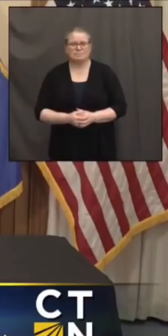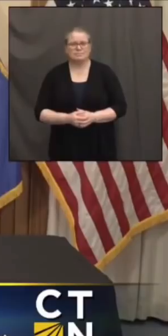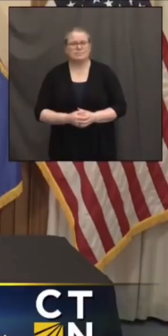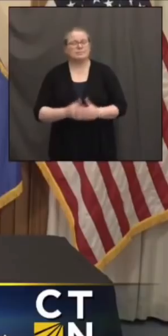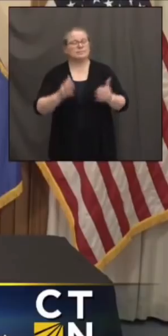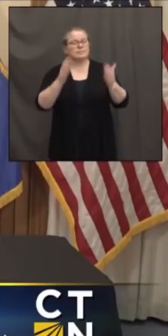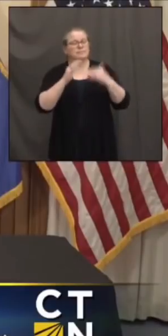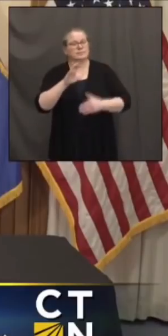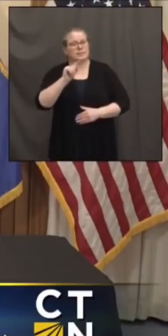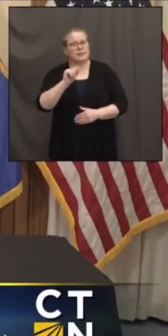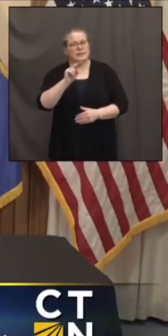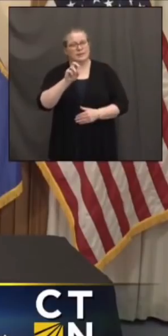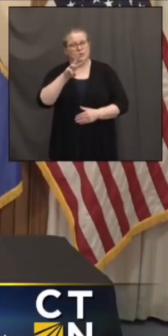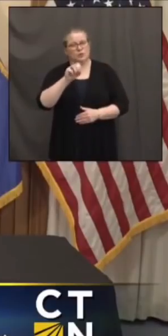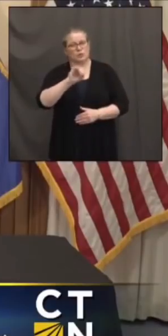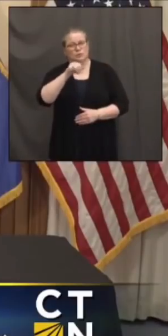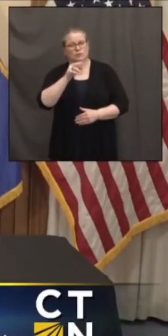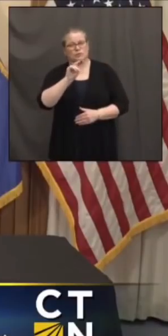CT News Junkie.